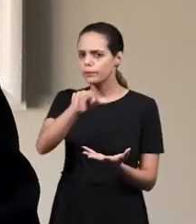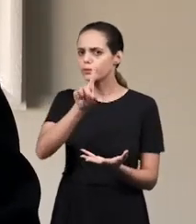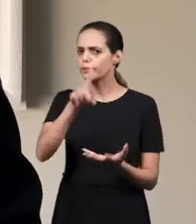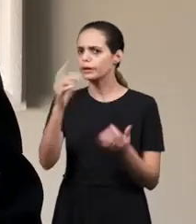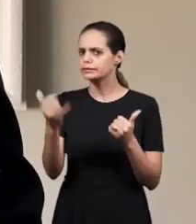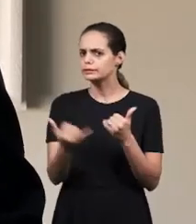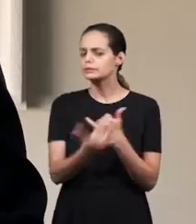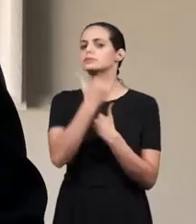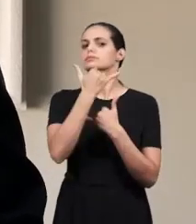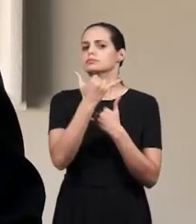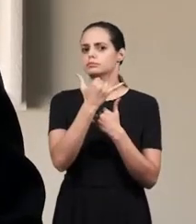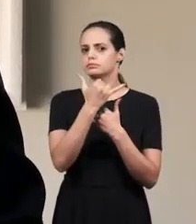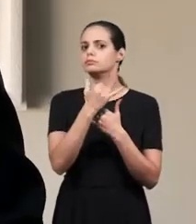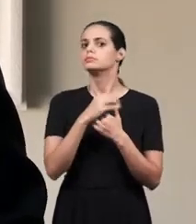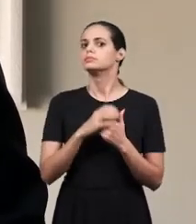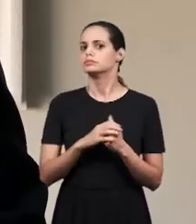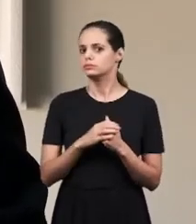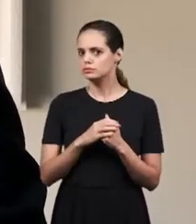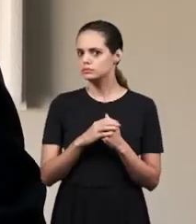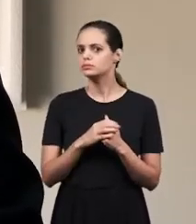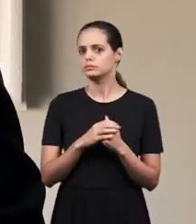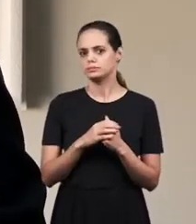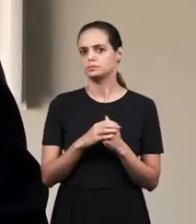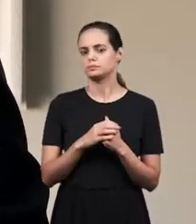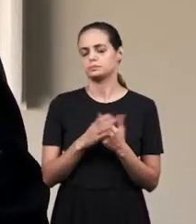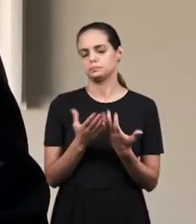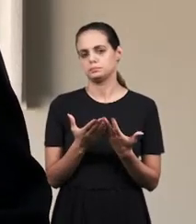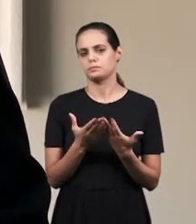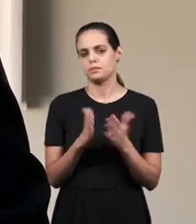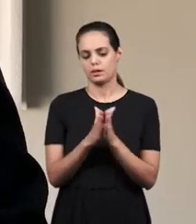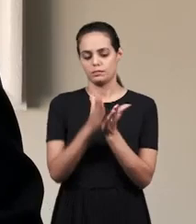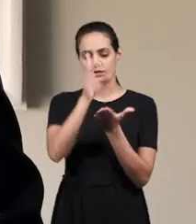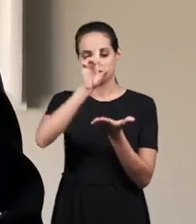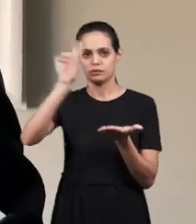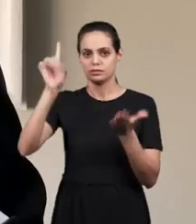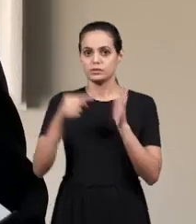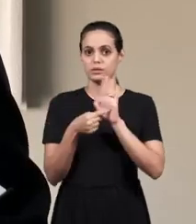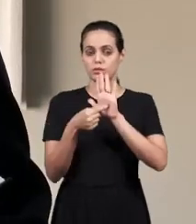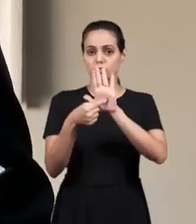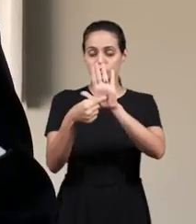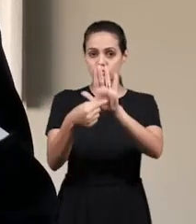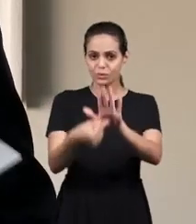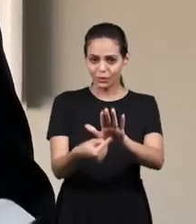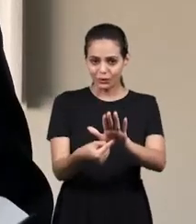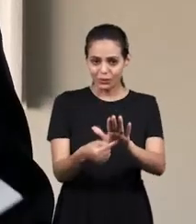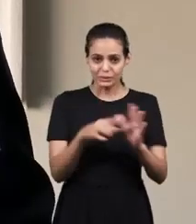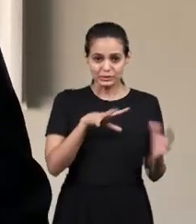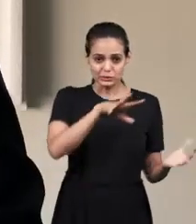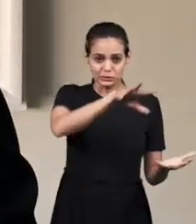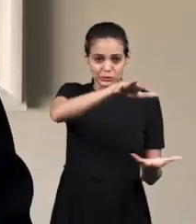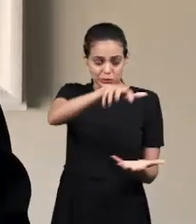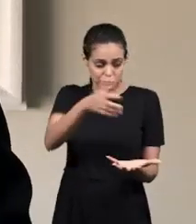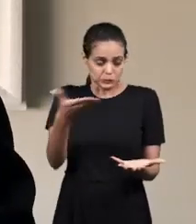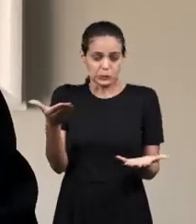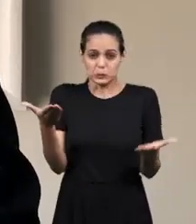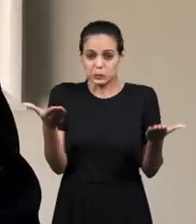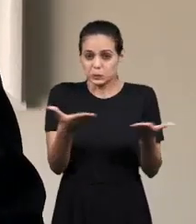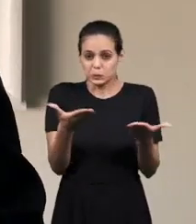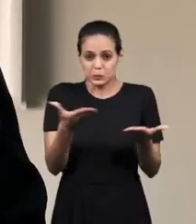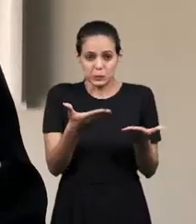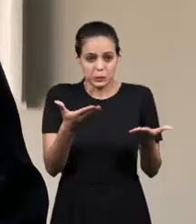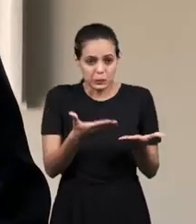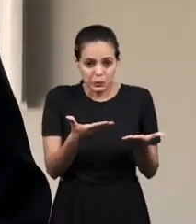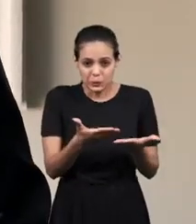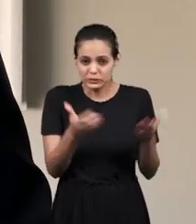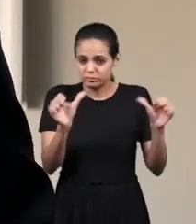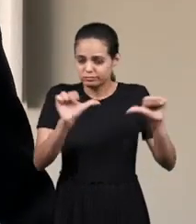And the word of the Lord says that the last days, men will go from bad to worse, will be deceited,